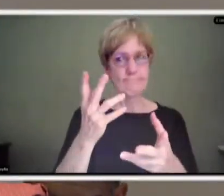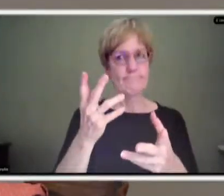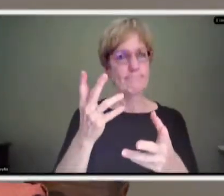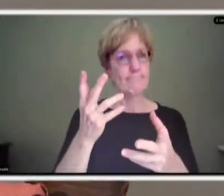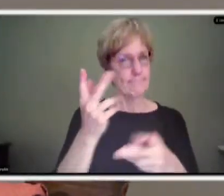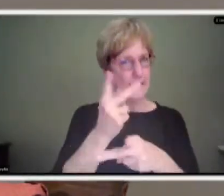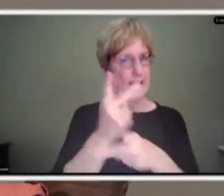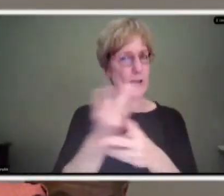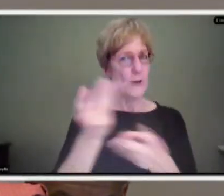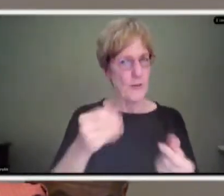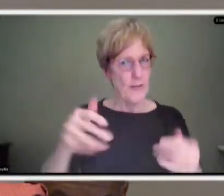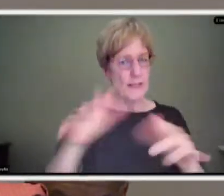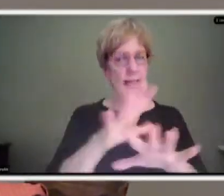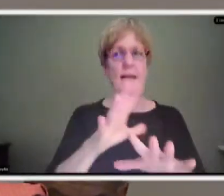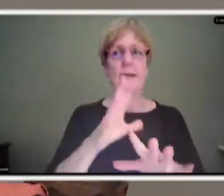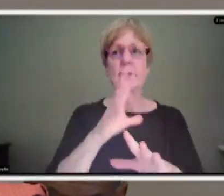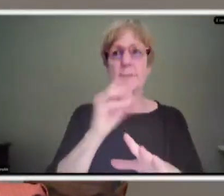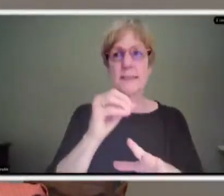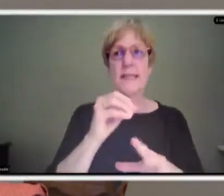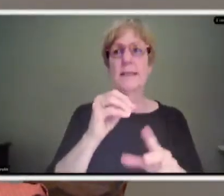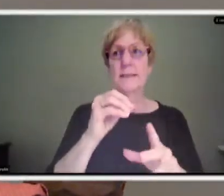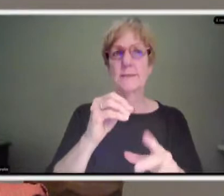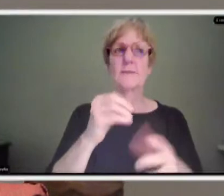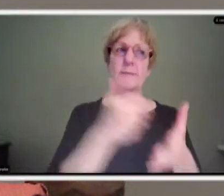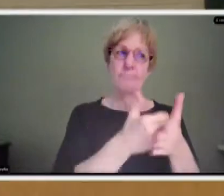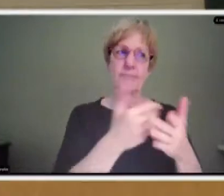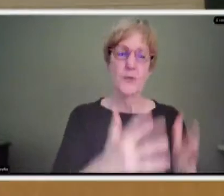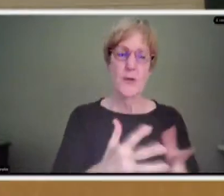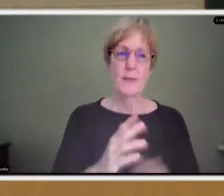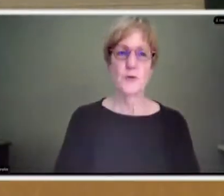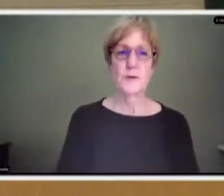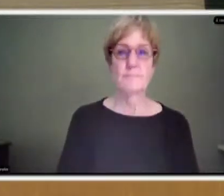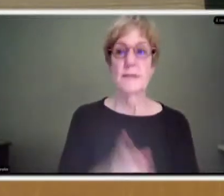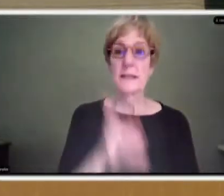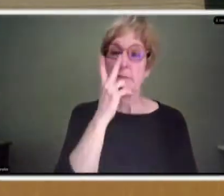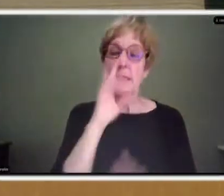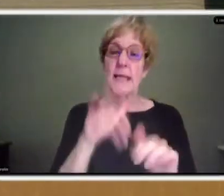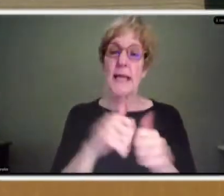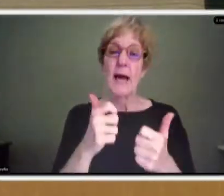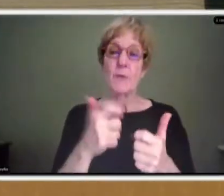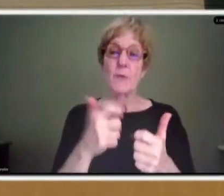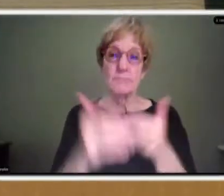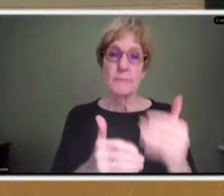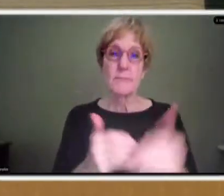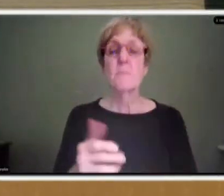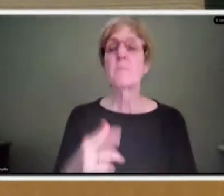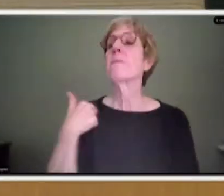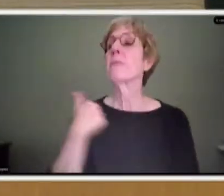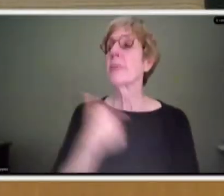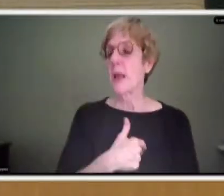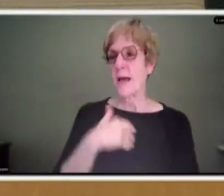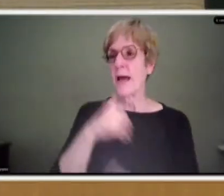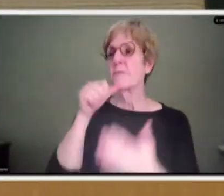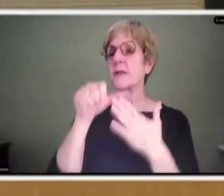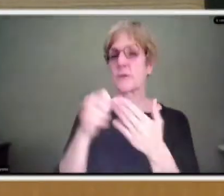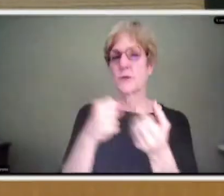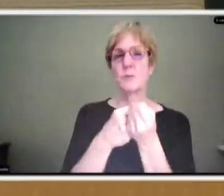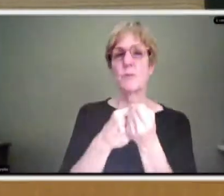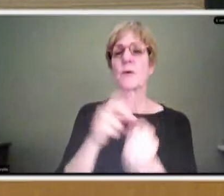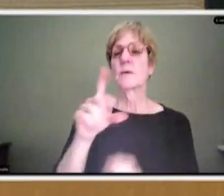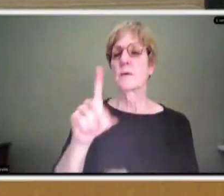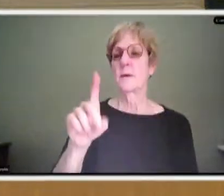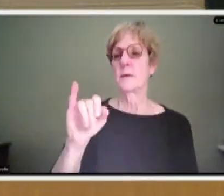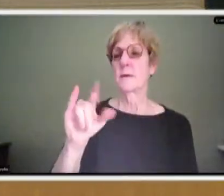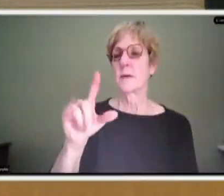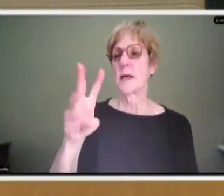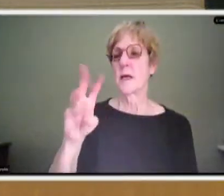how this will advance over the next few months. Thank you for your comment, which reminds me, we do have a letter of support from the Dilworth Community Association